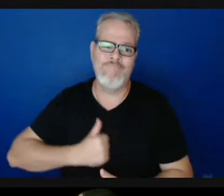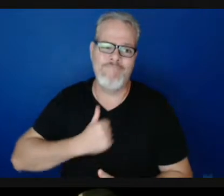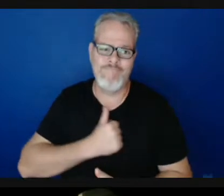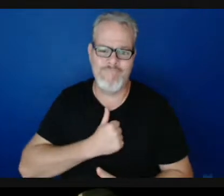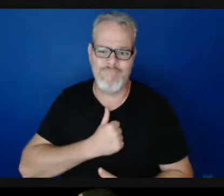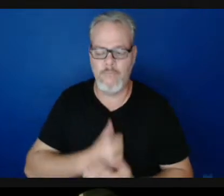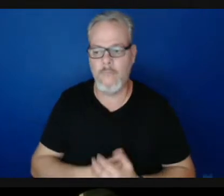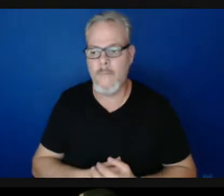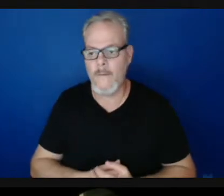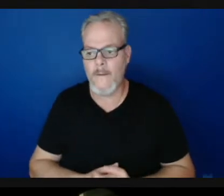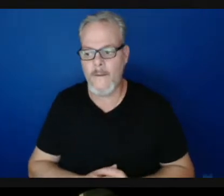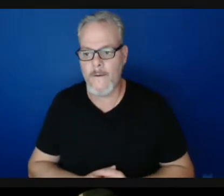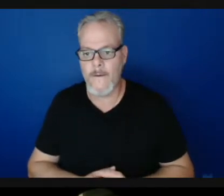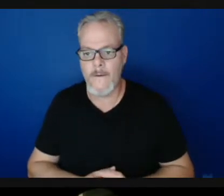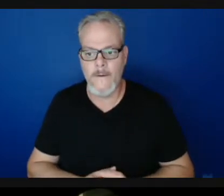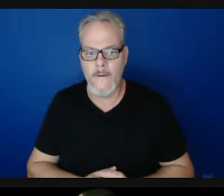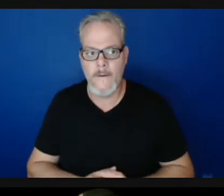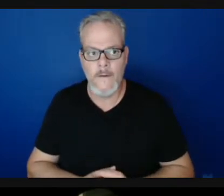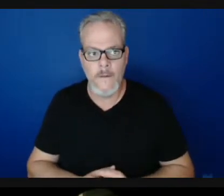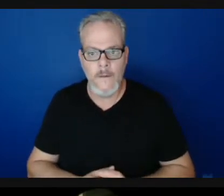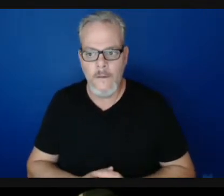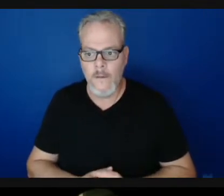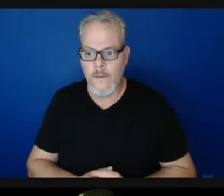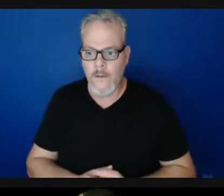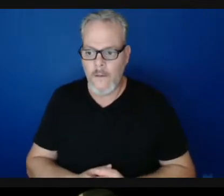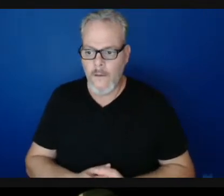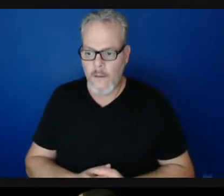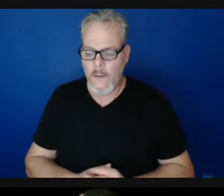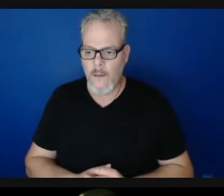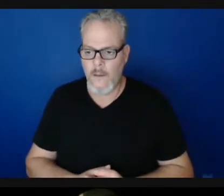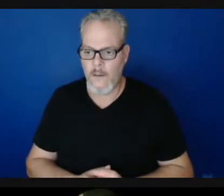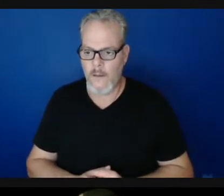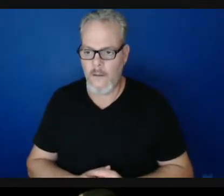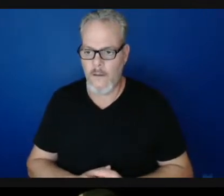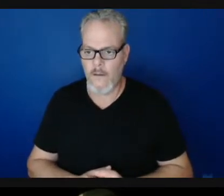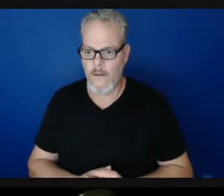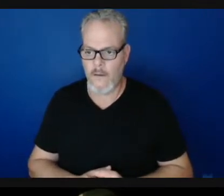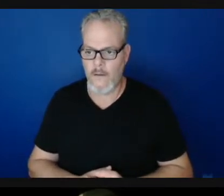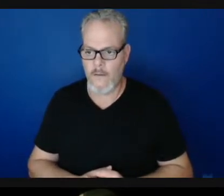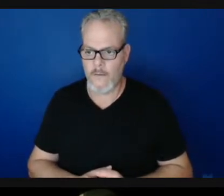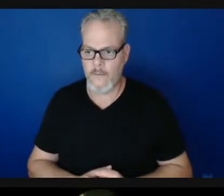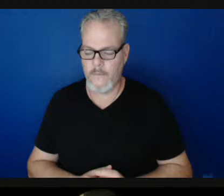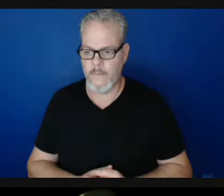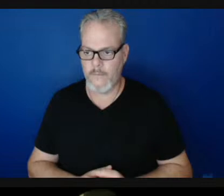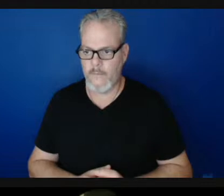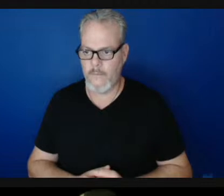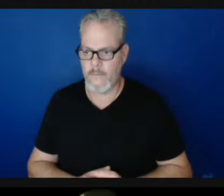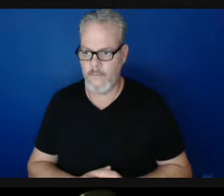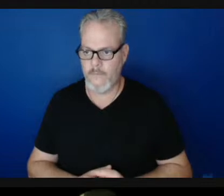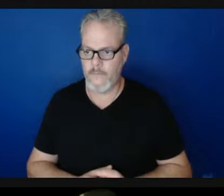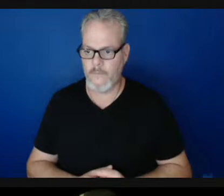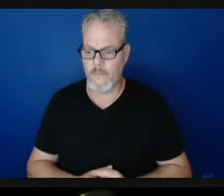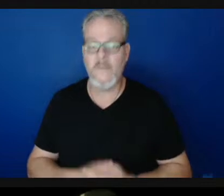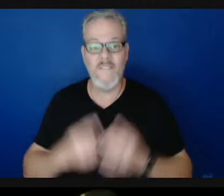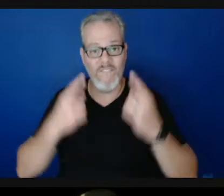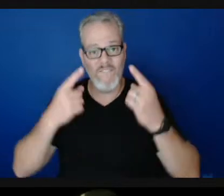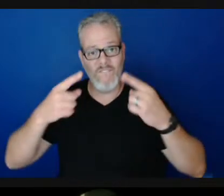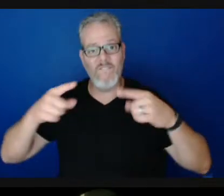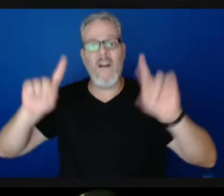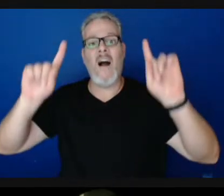up and wondering, we'll go back to the East Rift, there's a Southwest Rift over, and we saw finally right around in